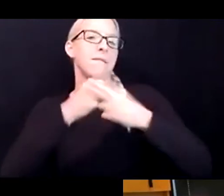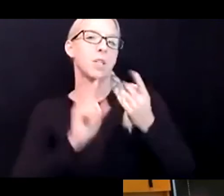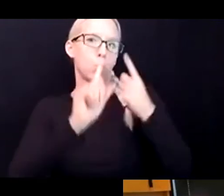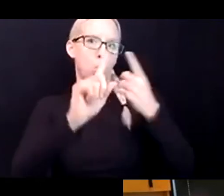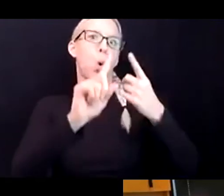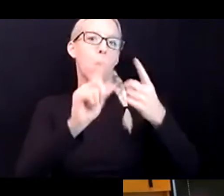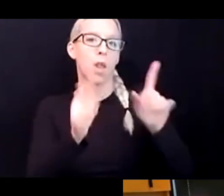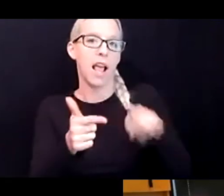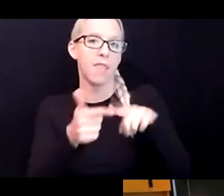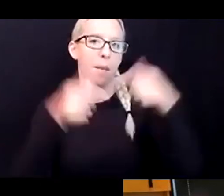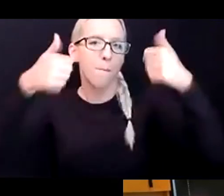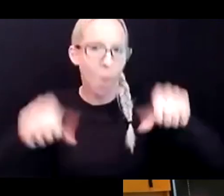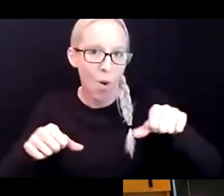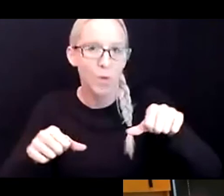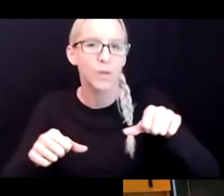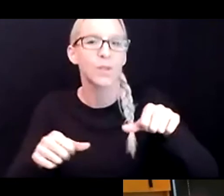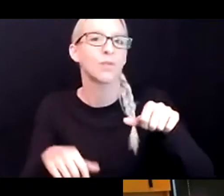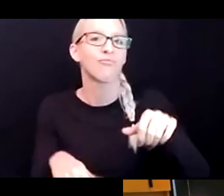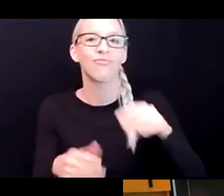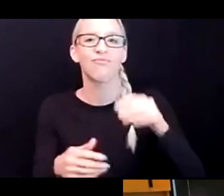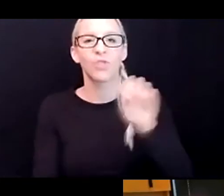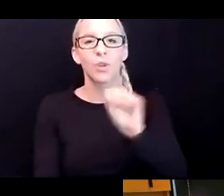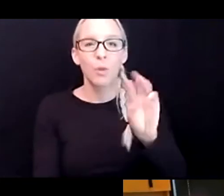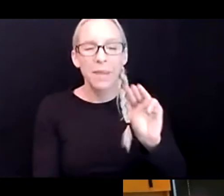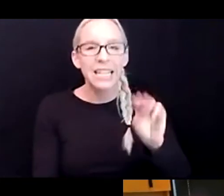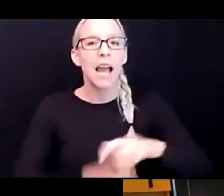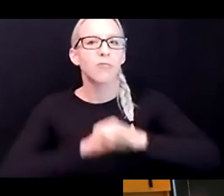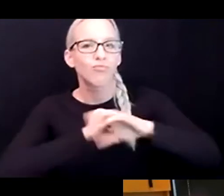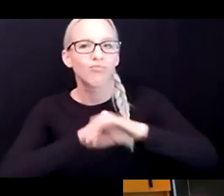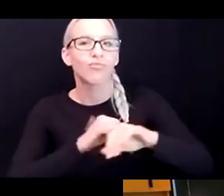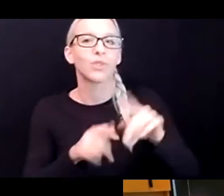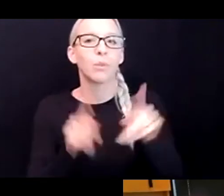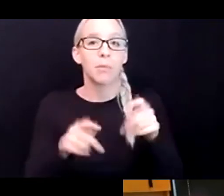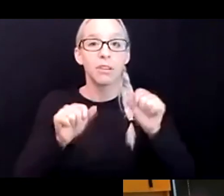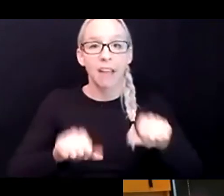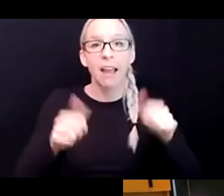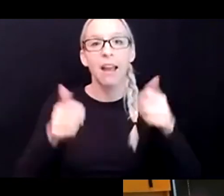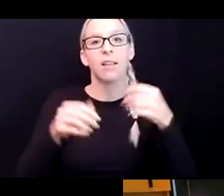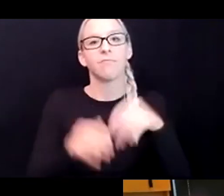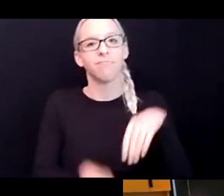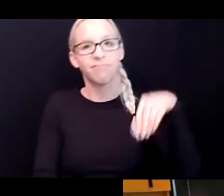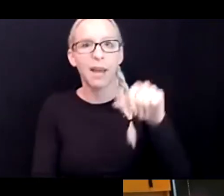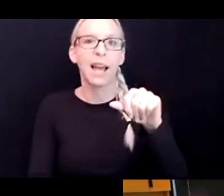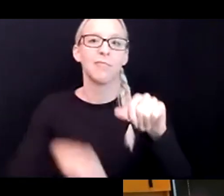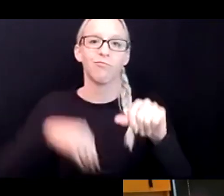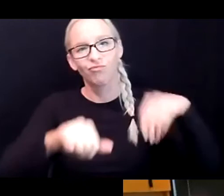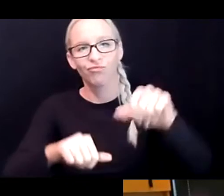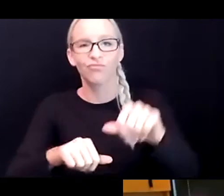media or to family and friends. And it allows them to make either an ACH or debit contribution into their